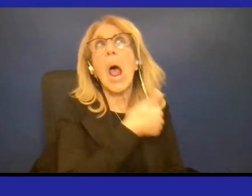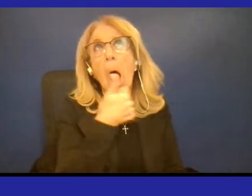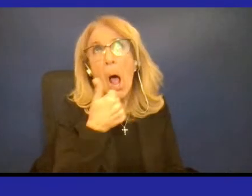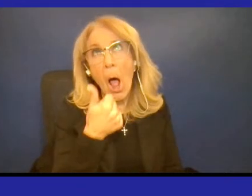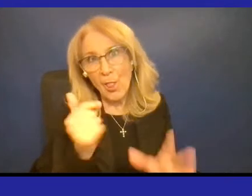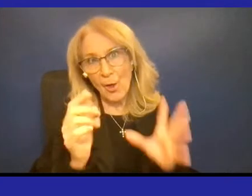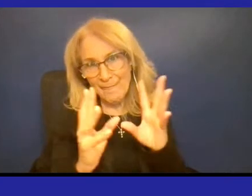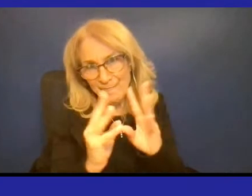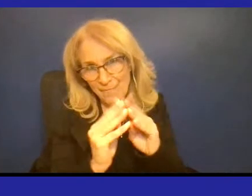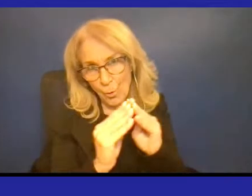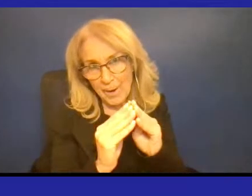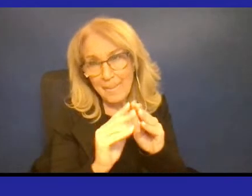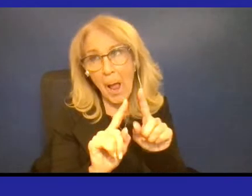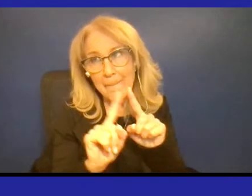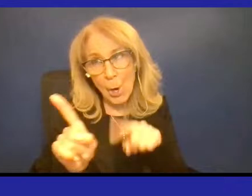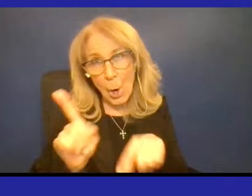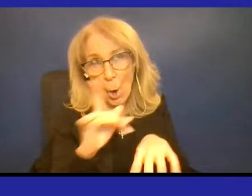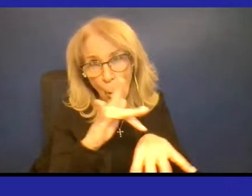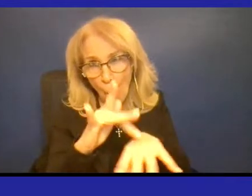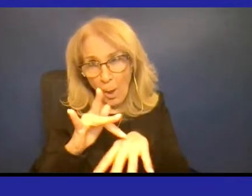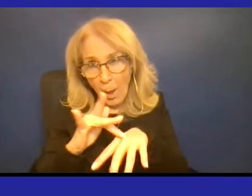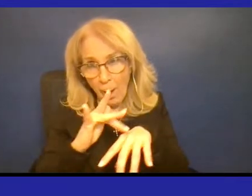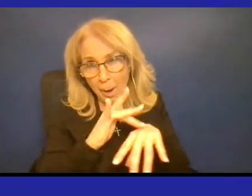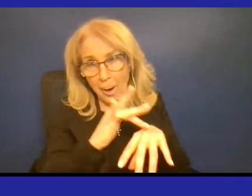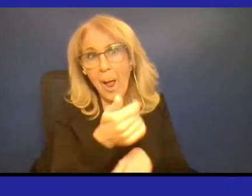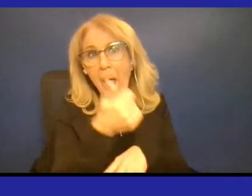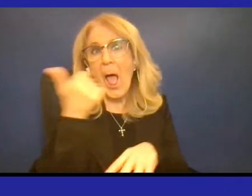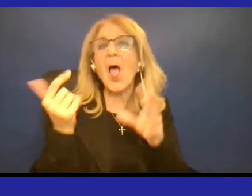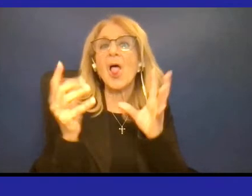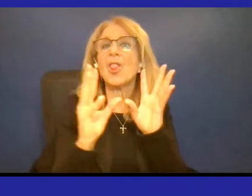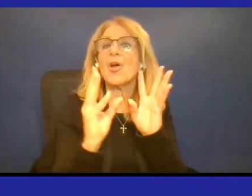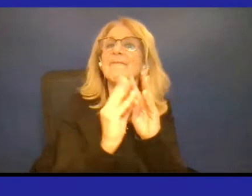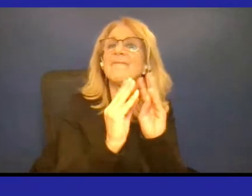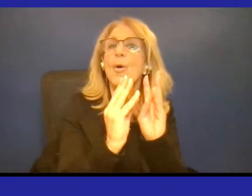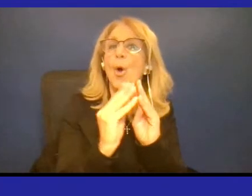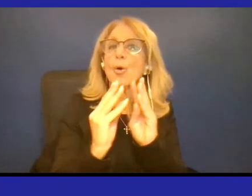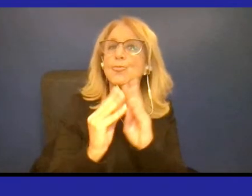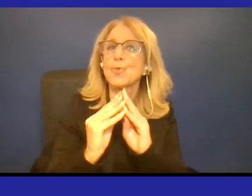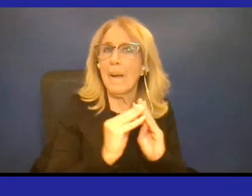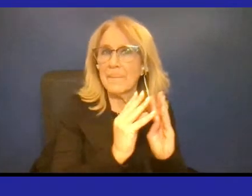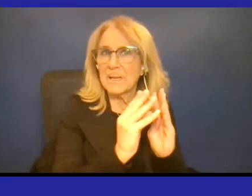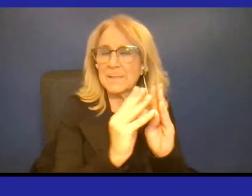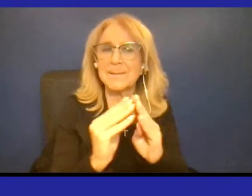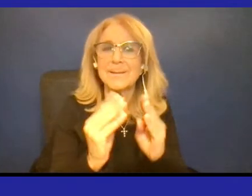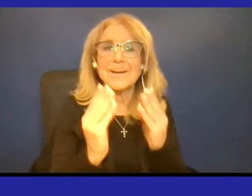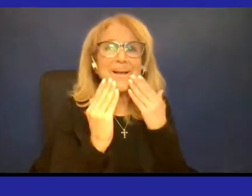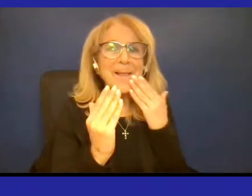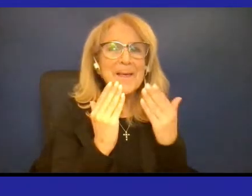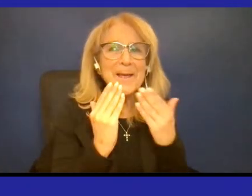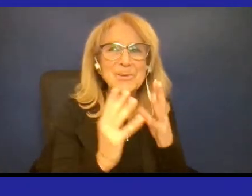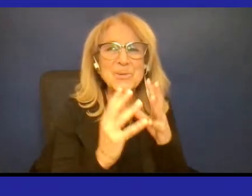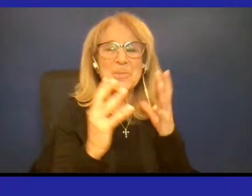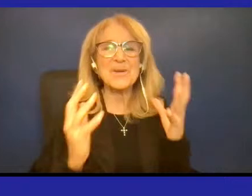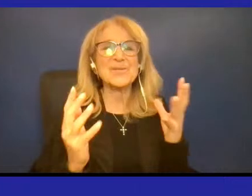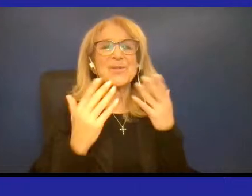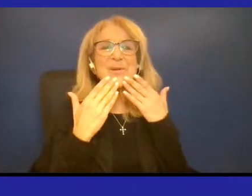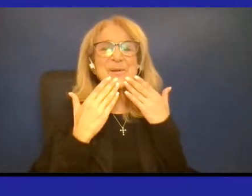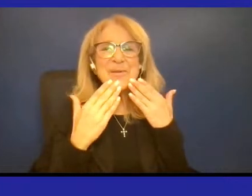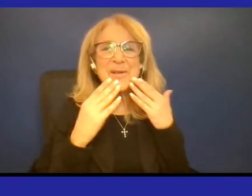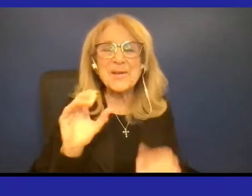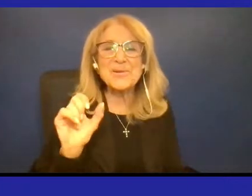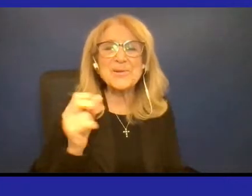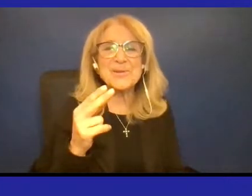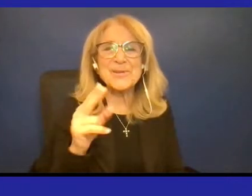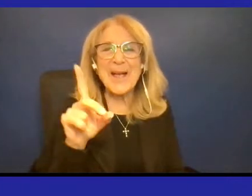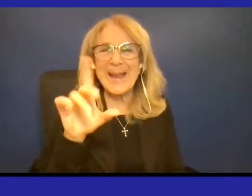to other forums. yes, but Eric, thank you. yeah, thank you so much. yeah, yeah. Thank you, Thank Shadi, for you. bringing Kwapi to